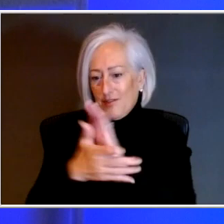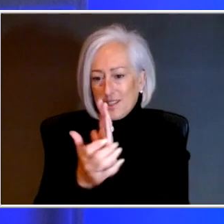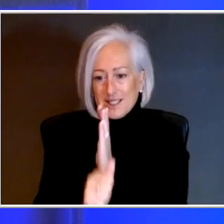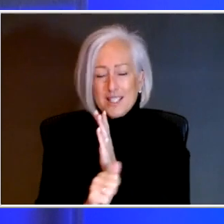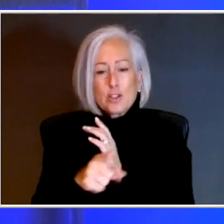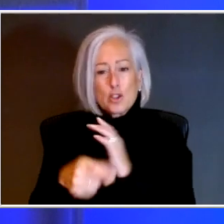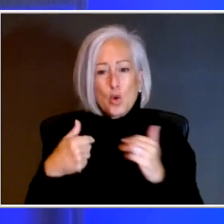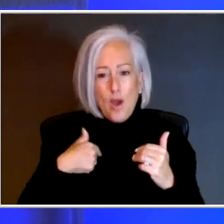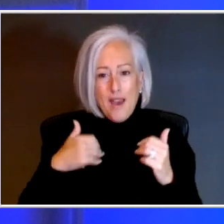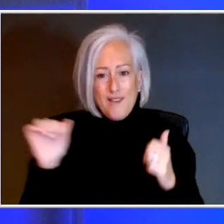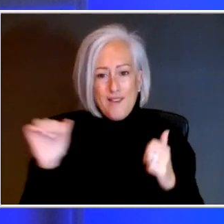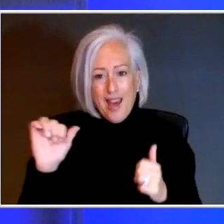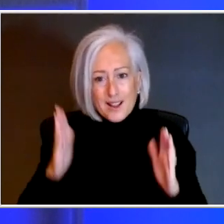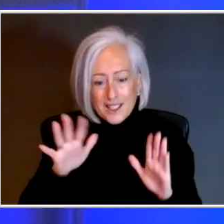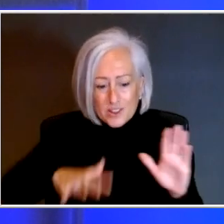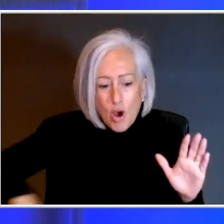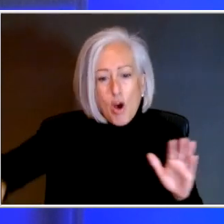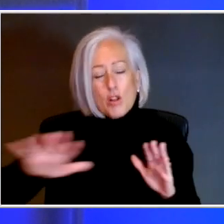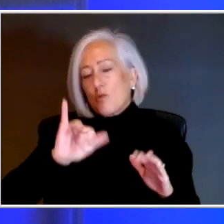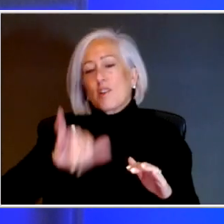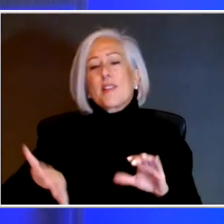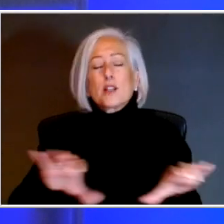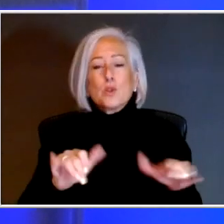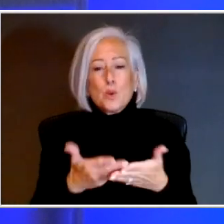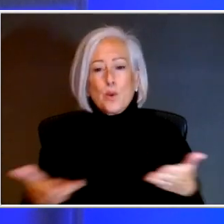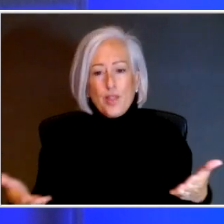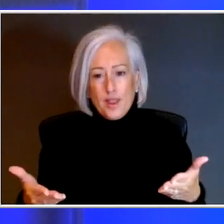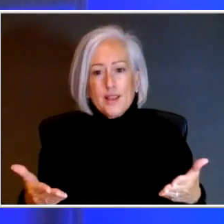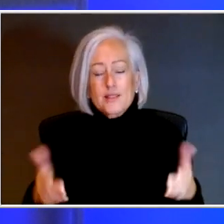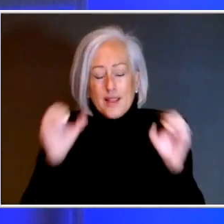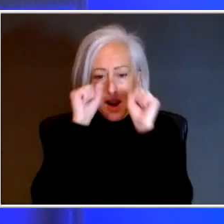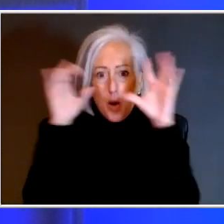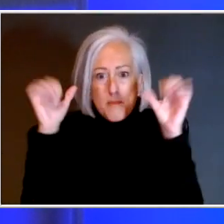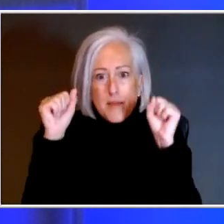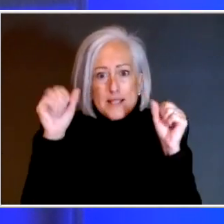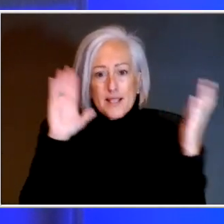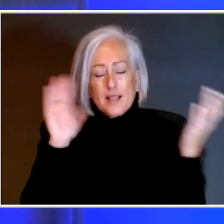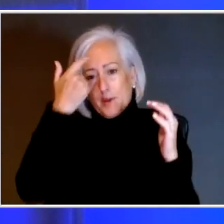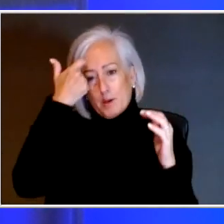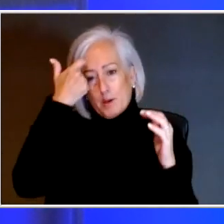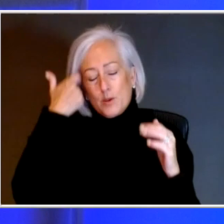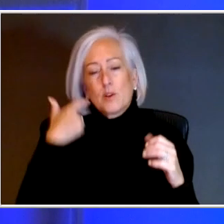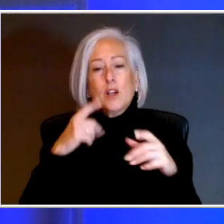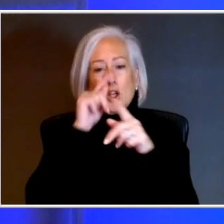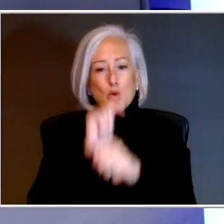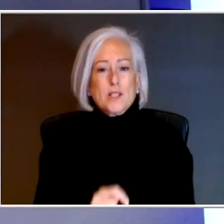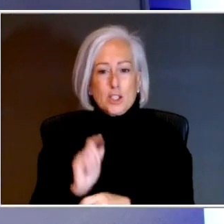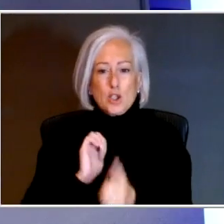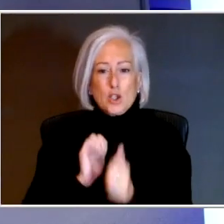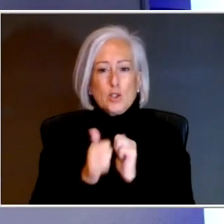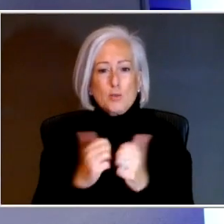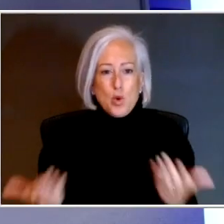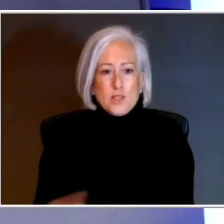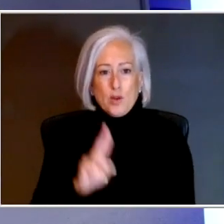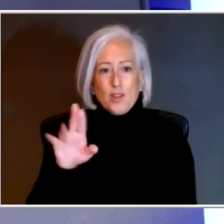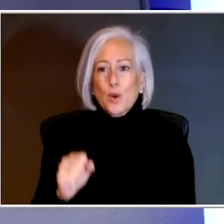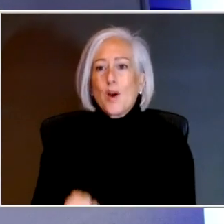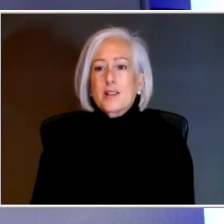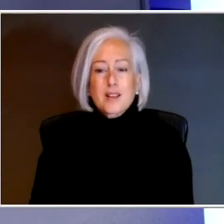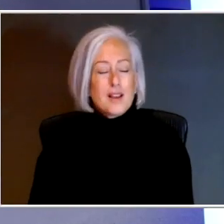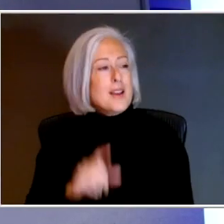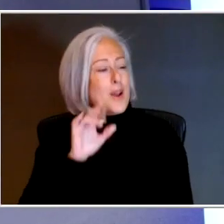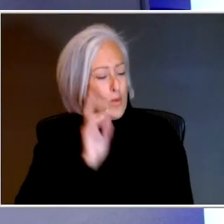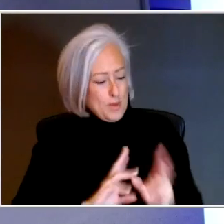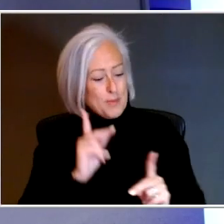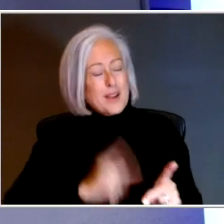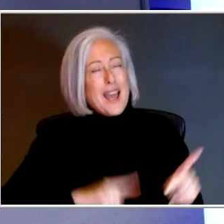board just doing things that are amazing, opposed to the traditional professional sports in the United States. Where people can actually envision themselves